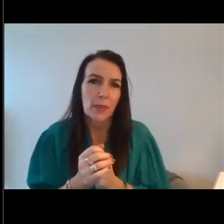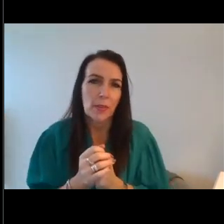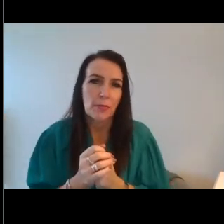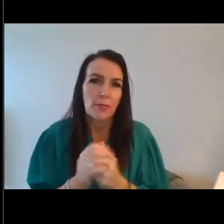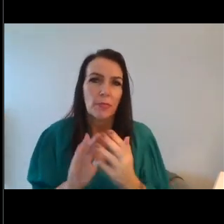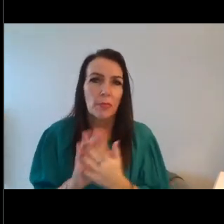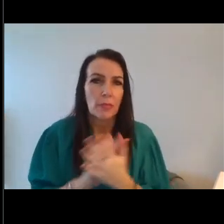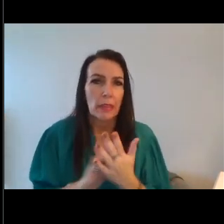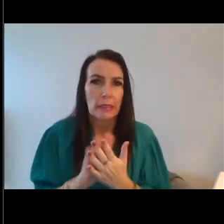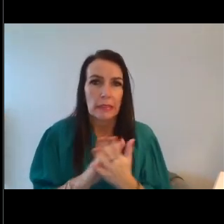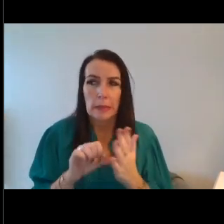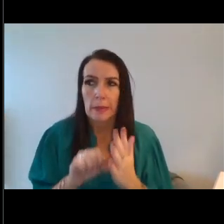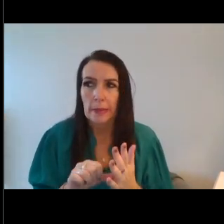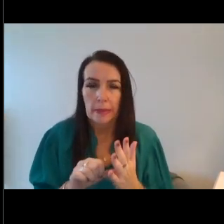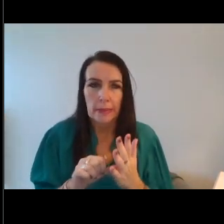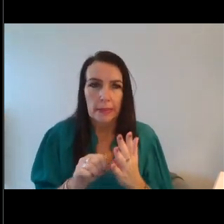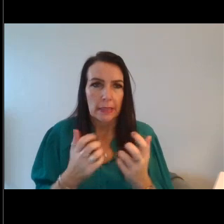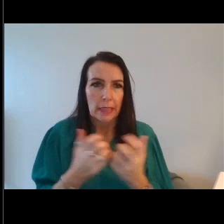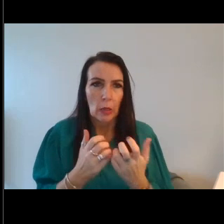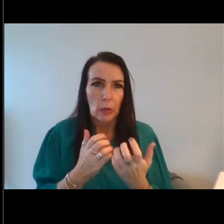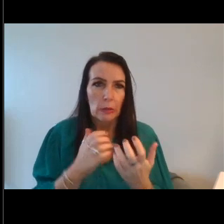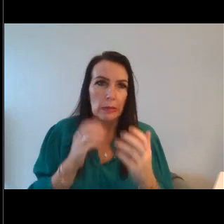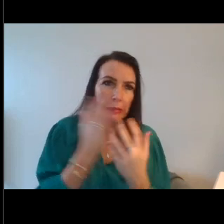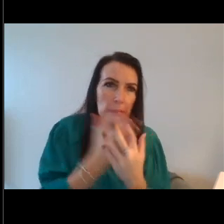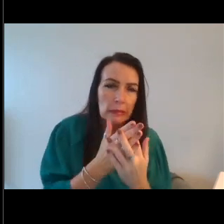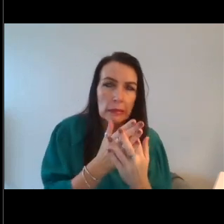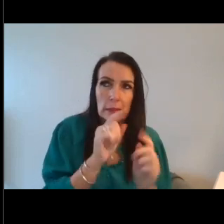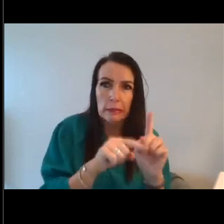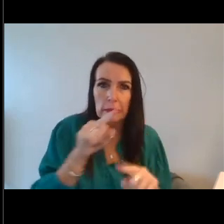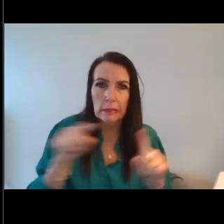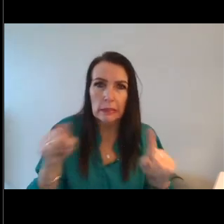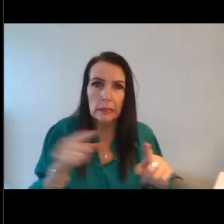a difficult area to navigate at the current time. But the